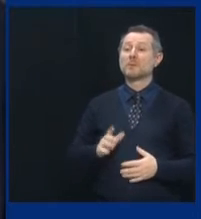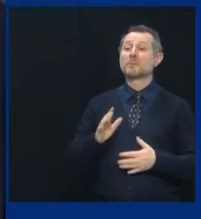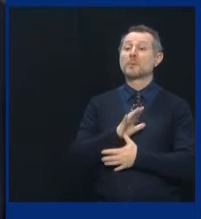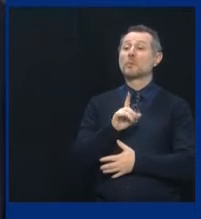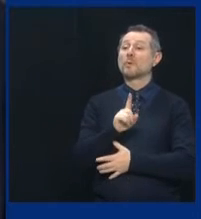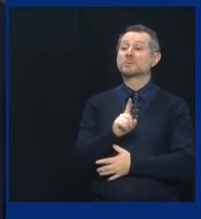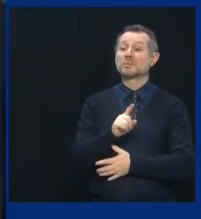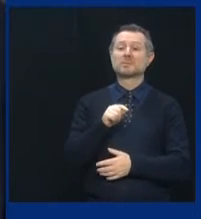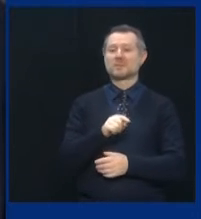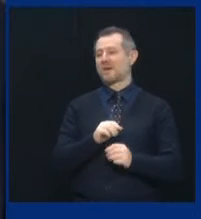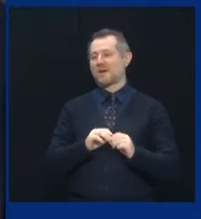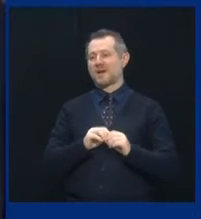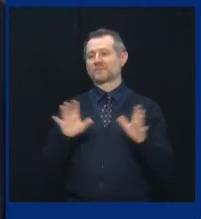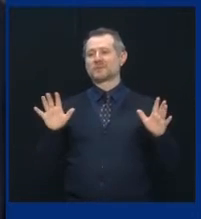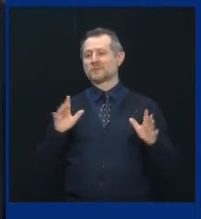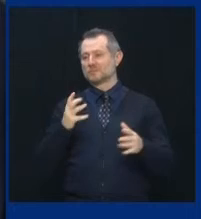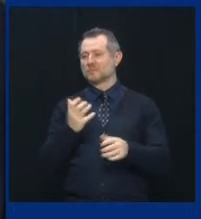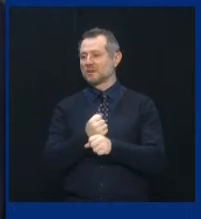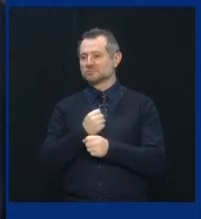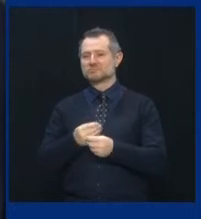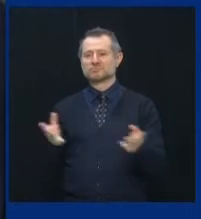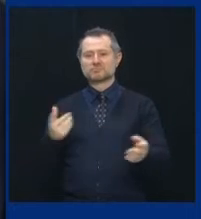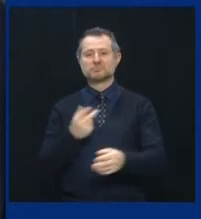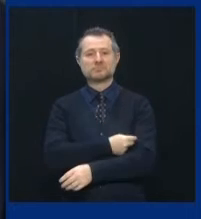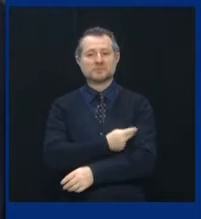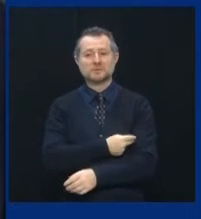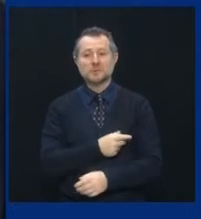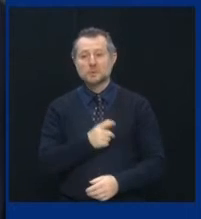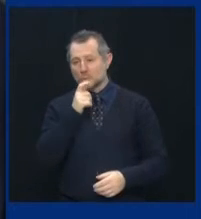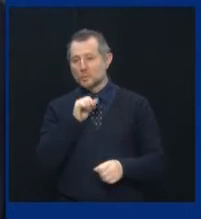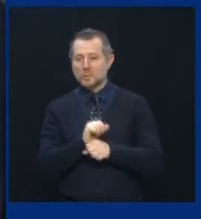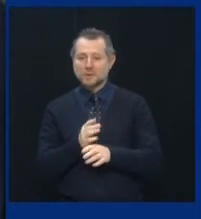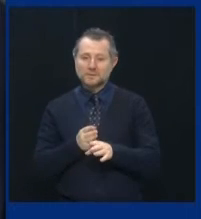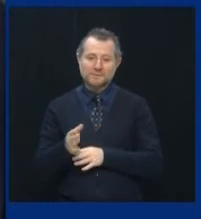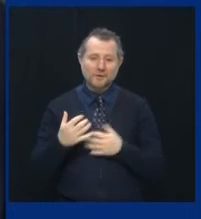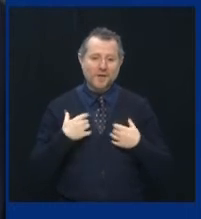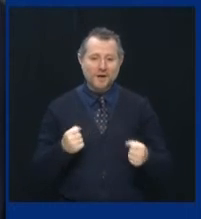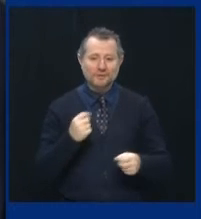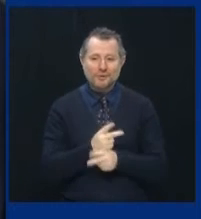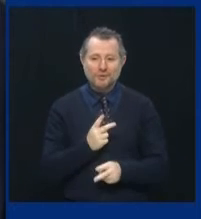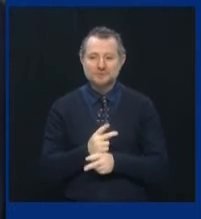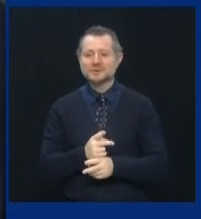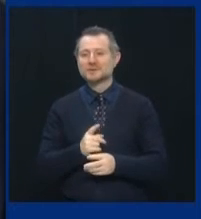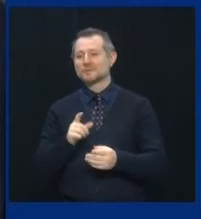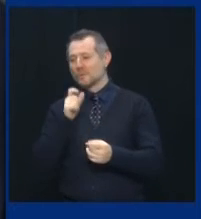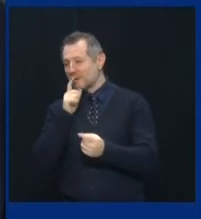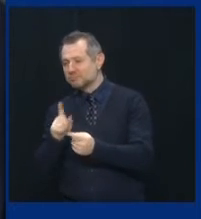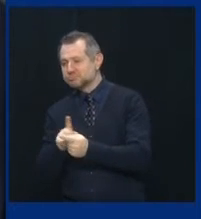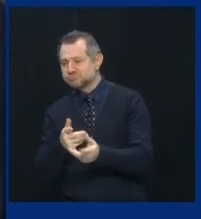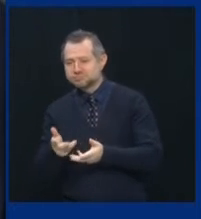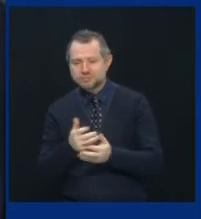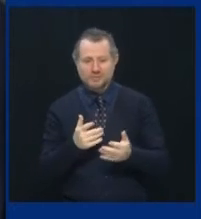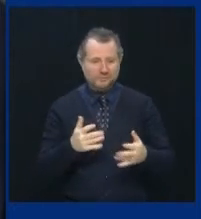inarguable. It's all healthcare workers who come in contact with the public.